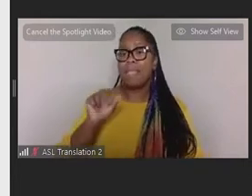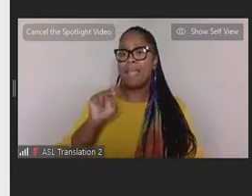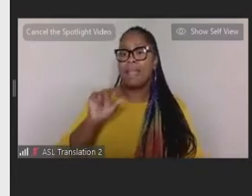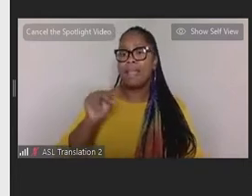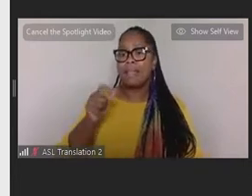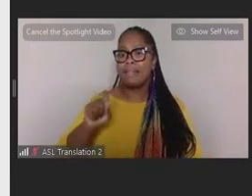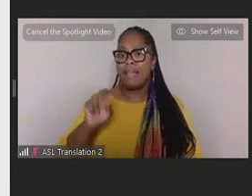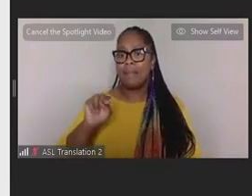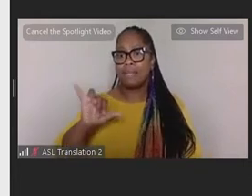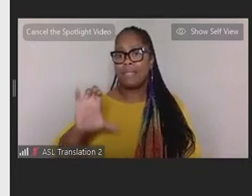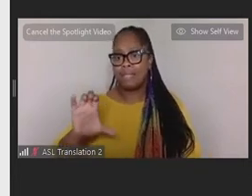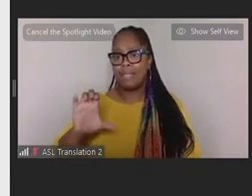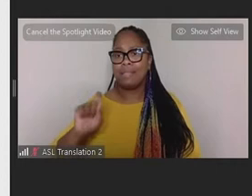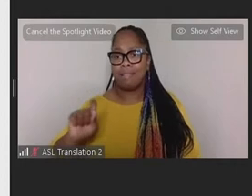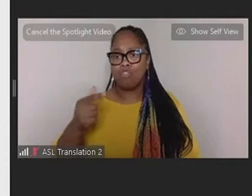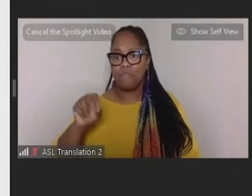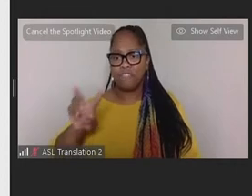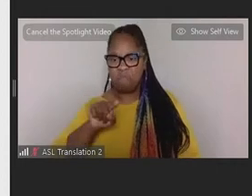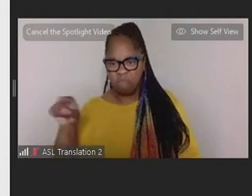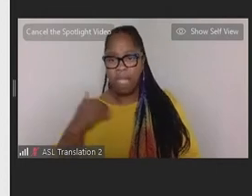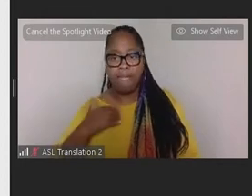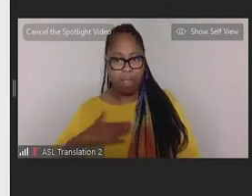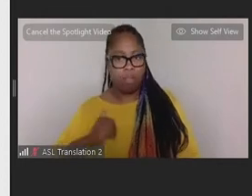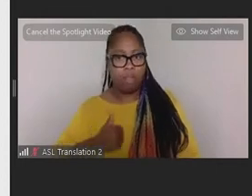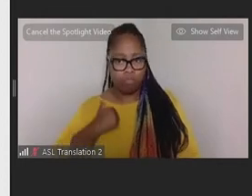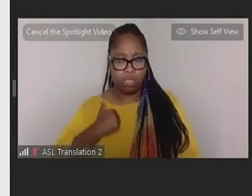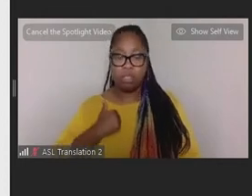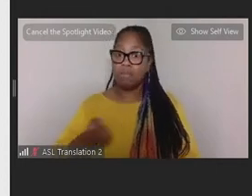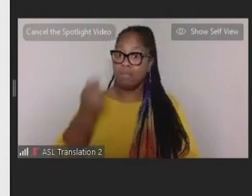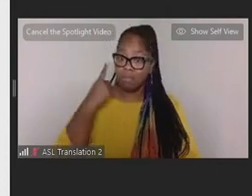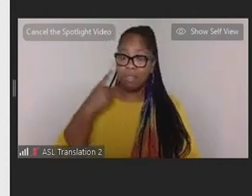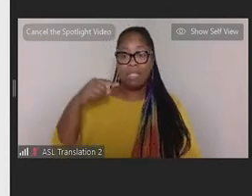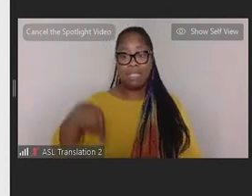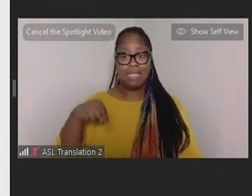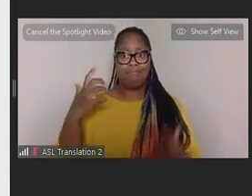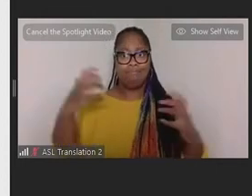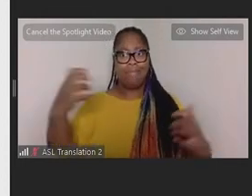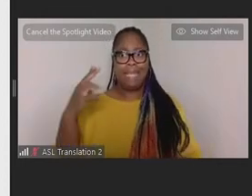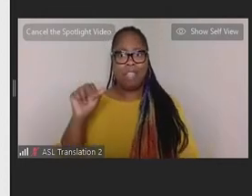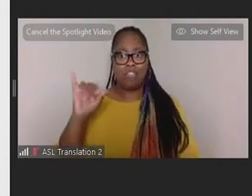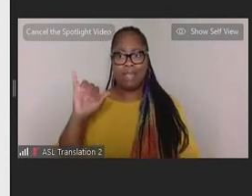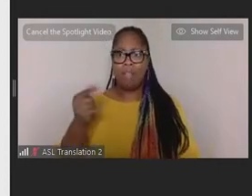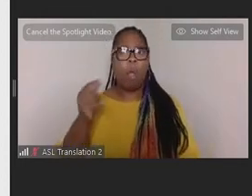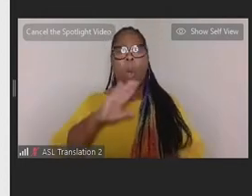planning.nyc.gov. Lastly, please note that this remote public hearing and all testimony is being recorded.